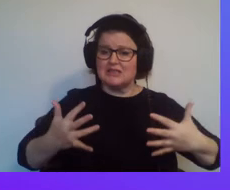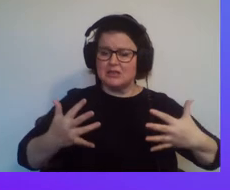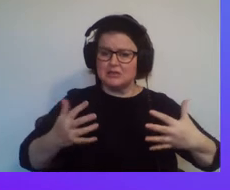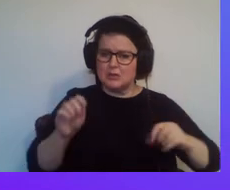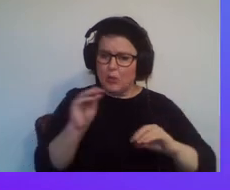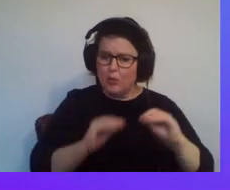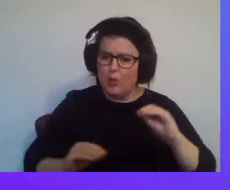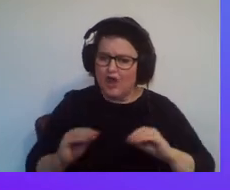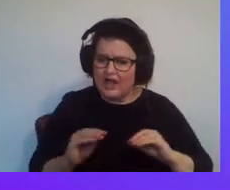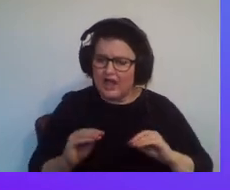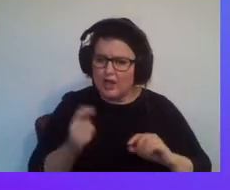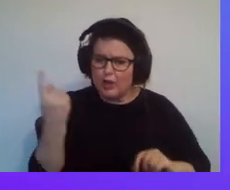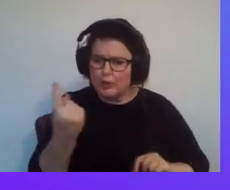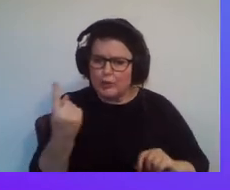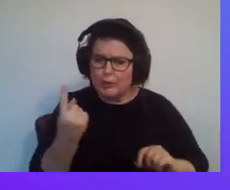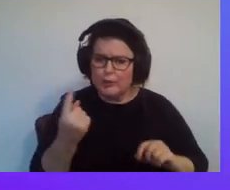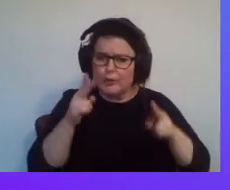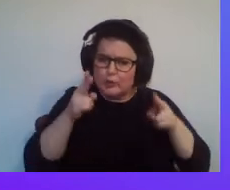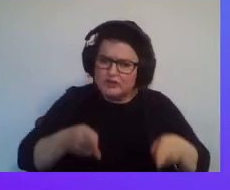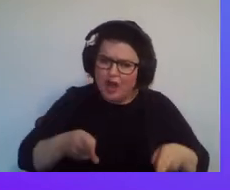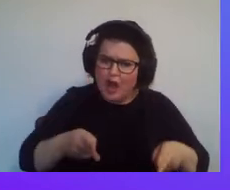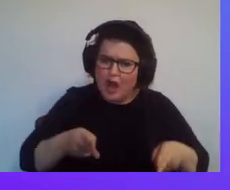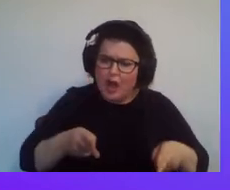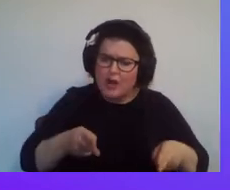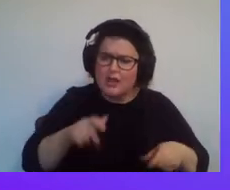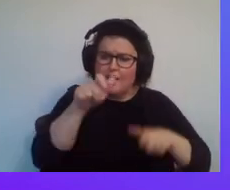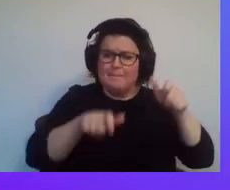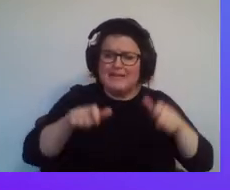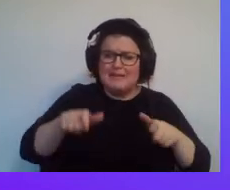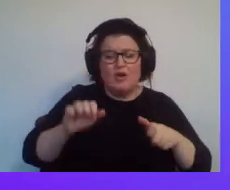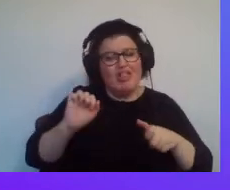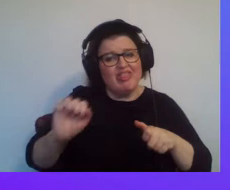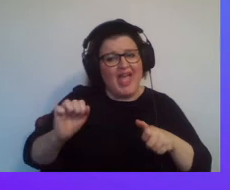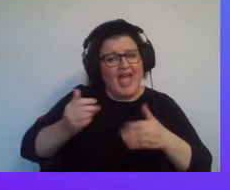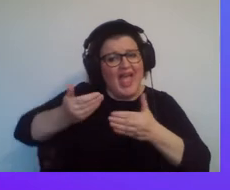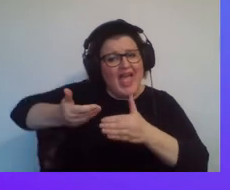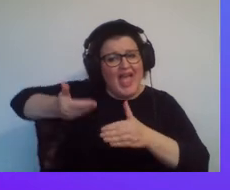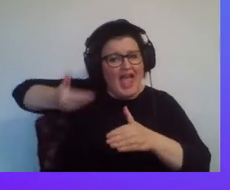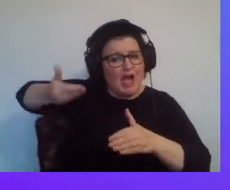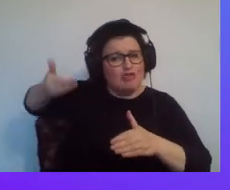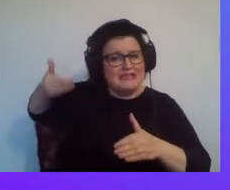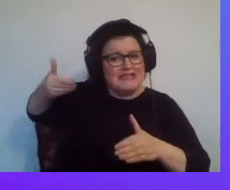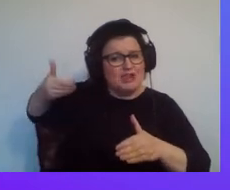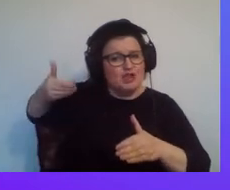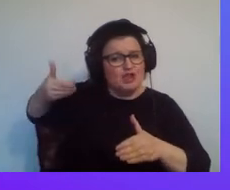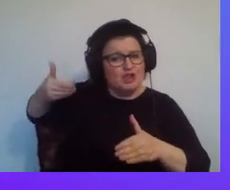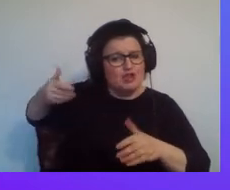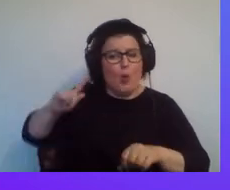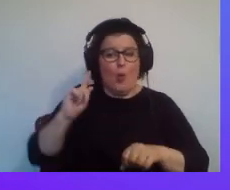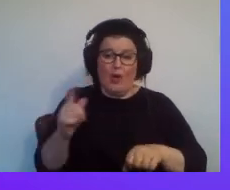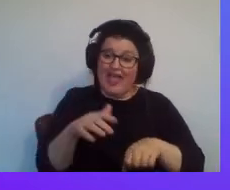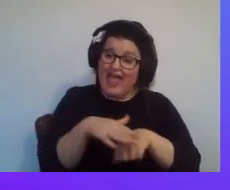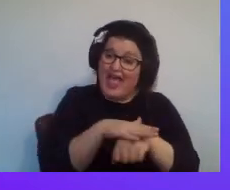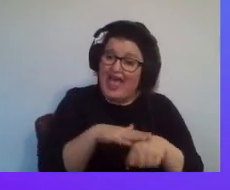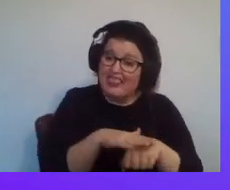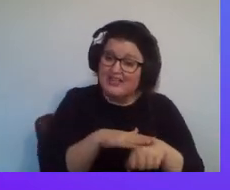the ancestries and the heritages and the ethnicities of people that seemed to be affected. And there are probably multiple